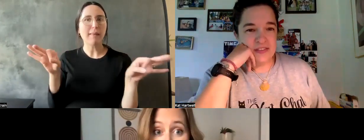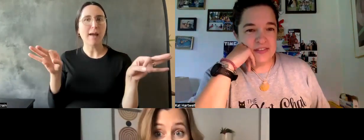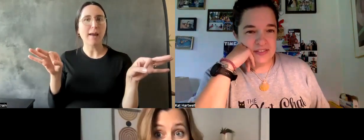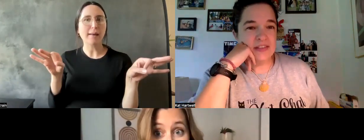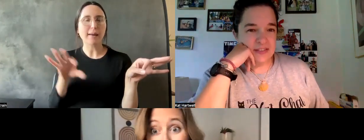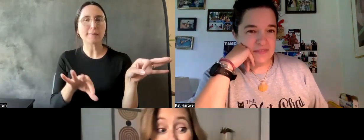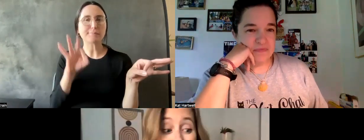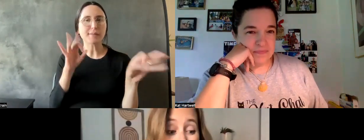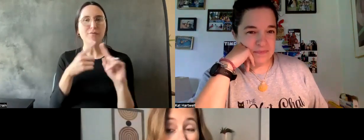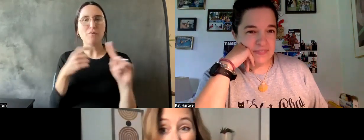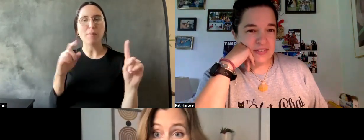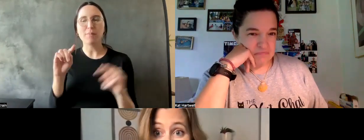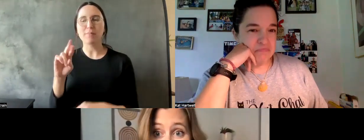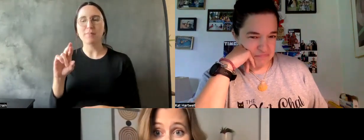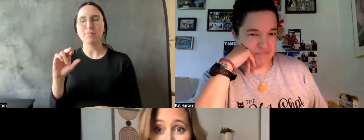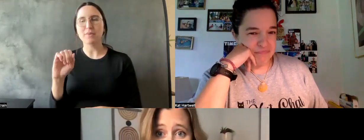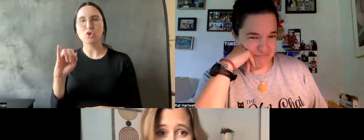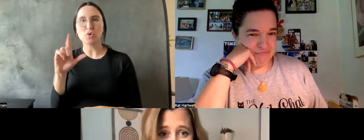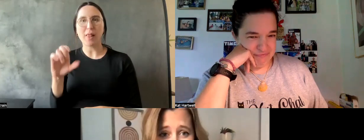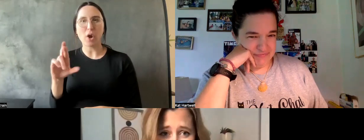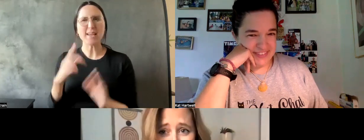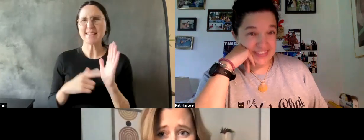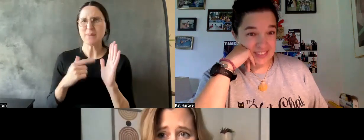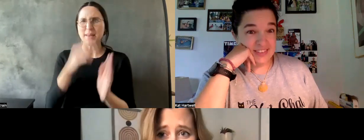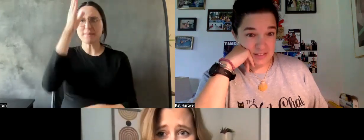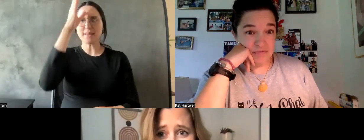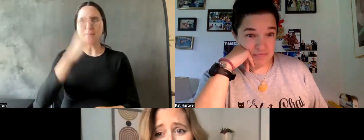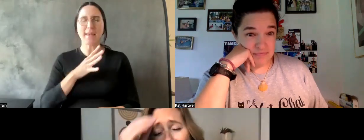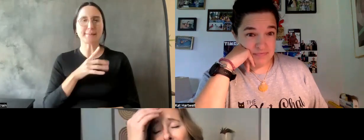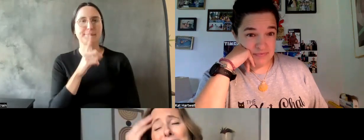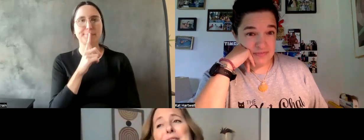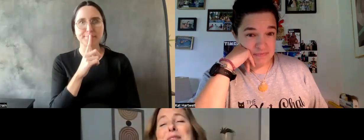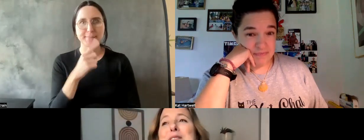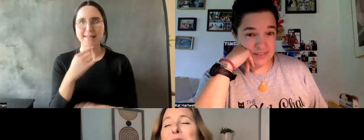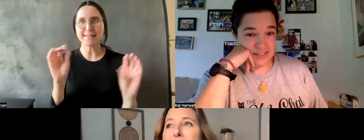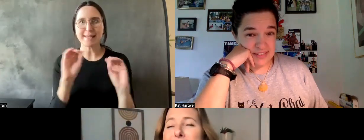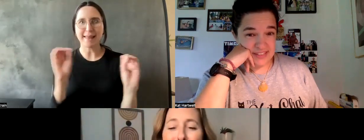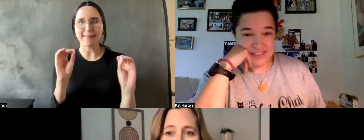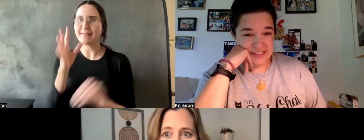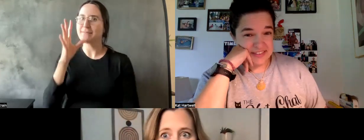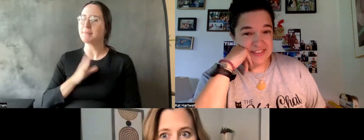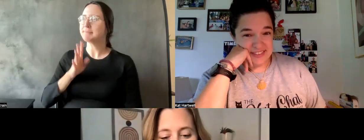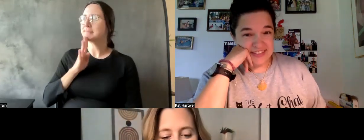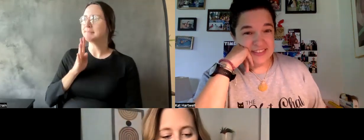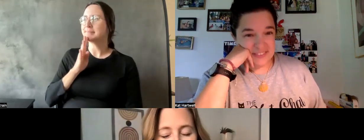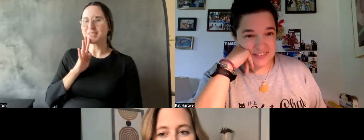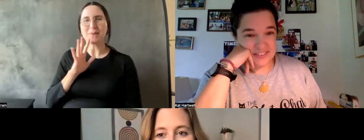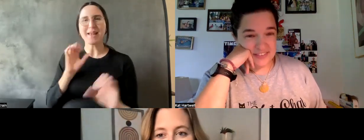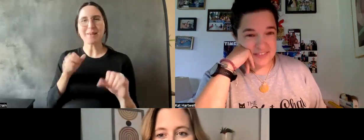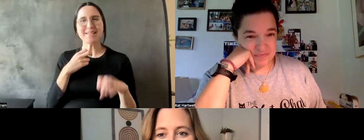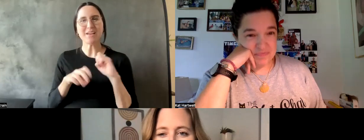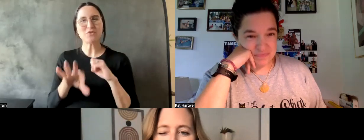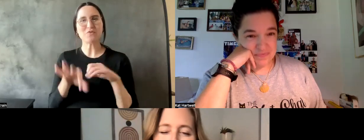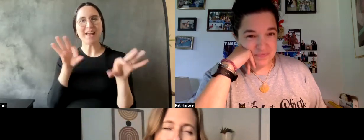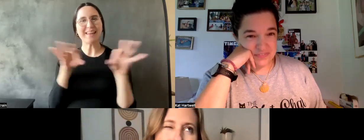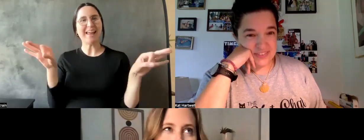male lead doesn't say anything in the trailer. It's just the female lead. So yeah, it can be difficult sometimes to find